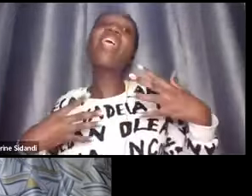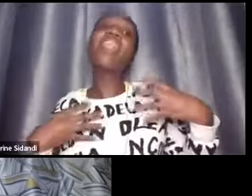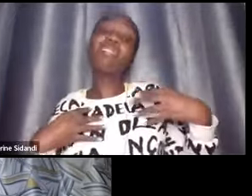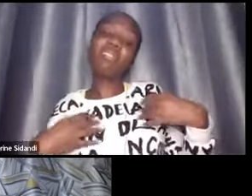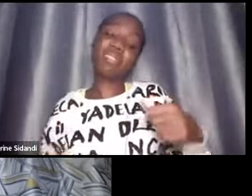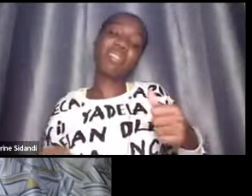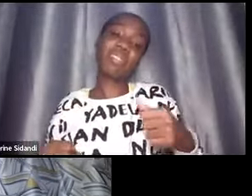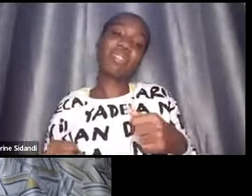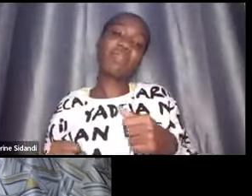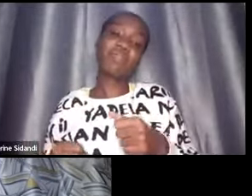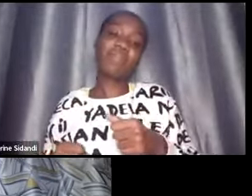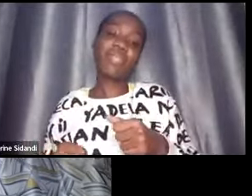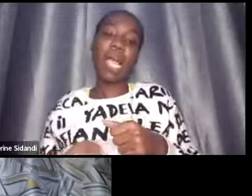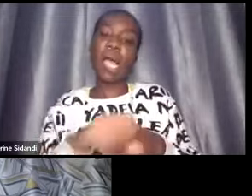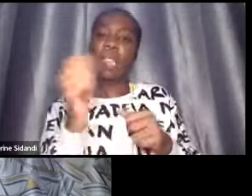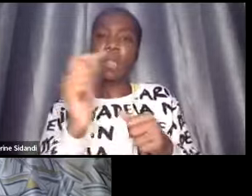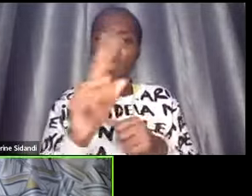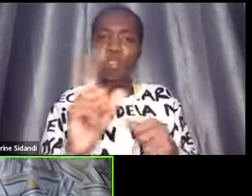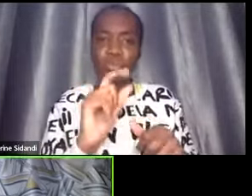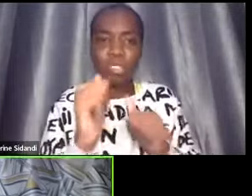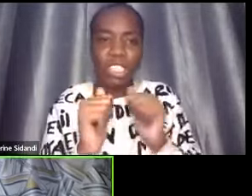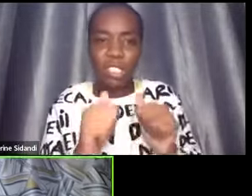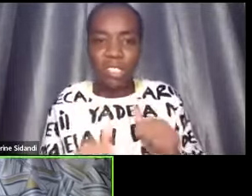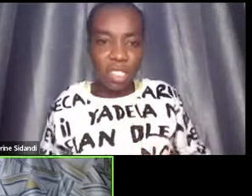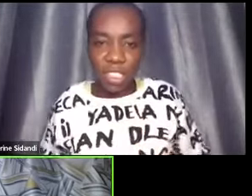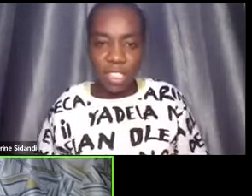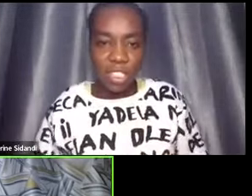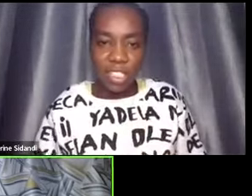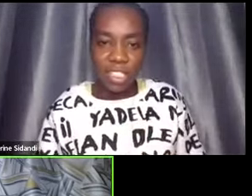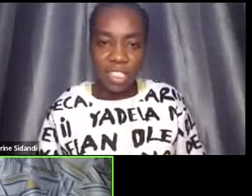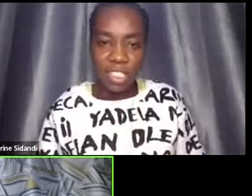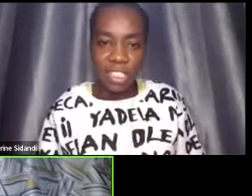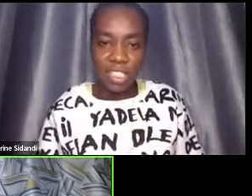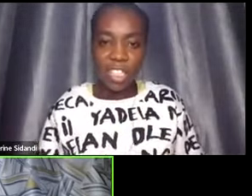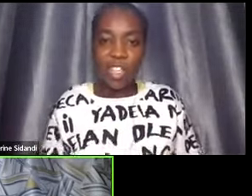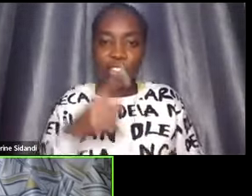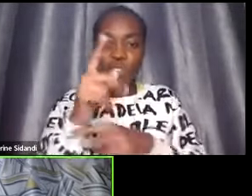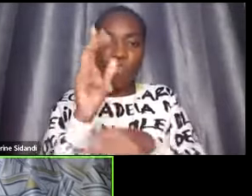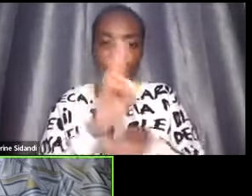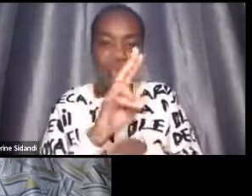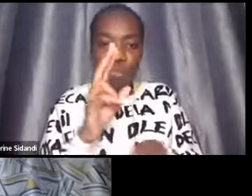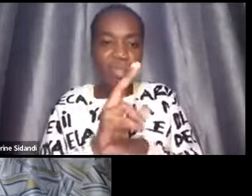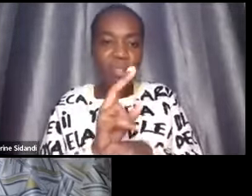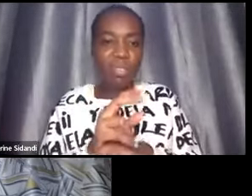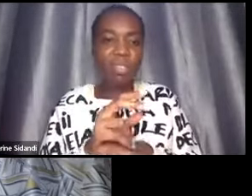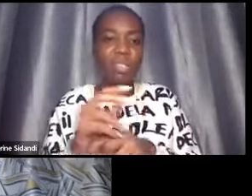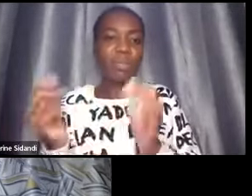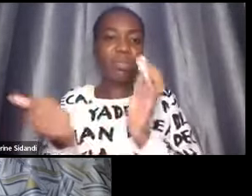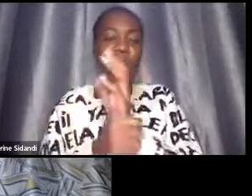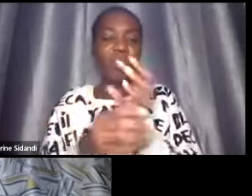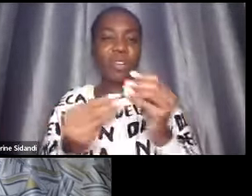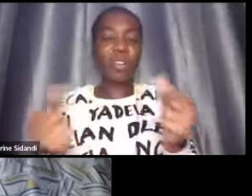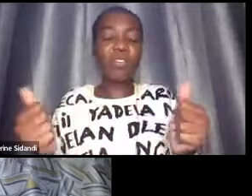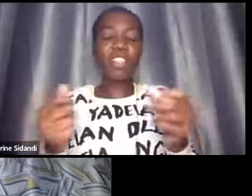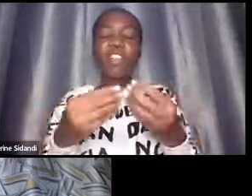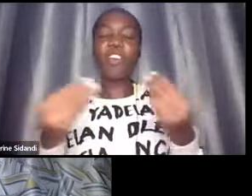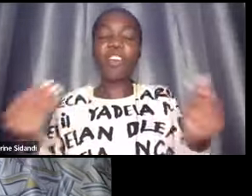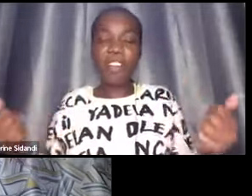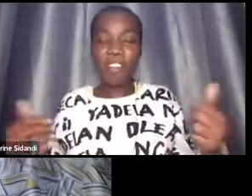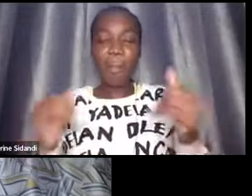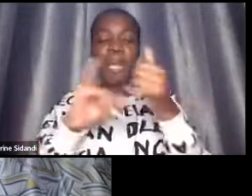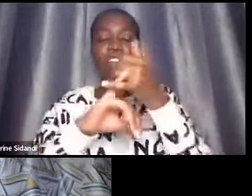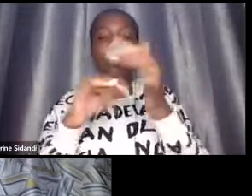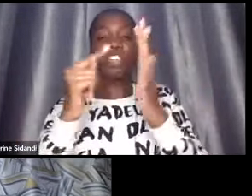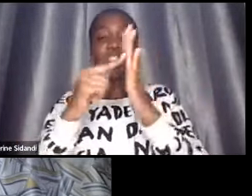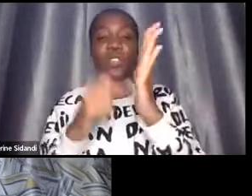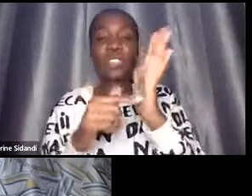What was the next question? How do you use mediation to solve marital issues? Marital issues, yeah. You know, in marital issues,